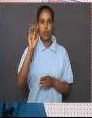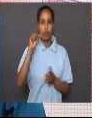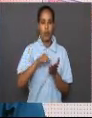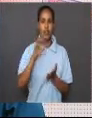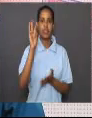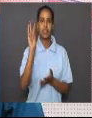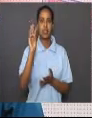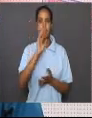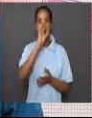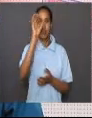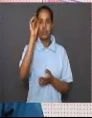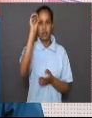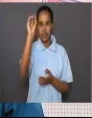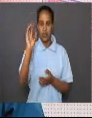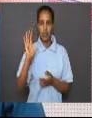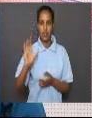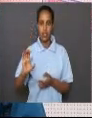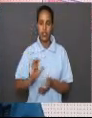74.6 degrees Celsius.